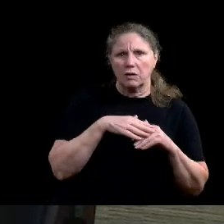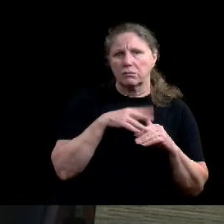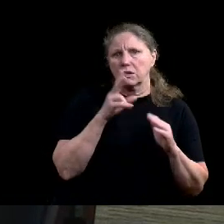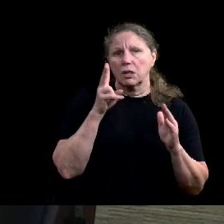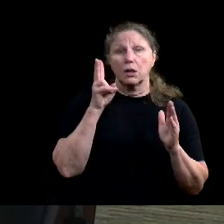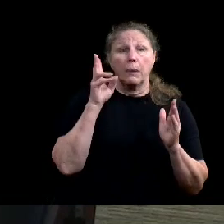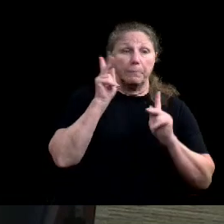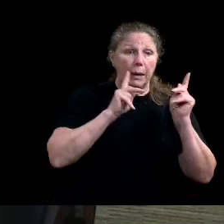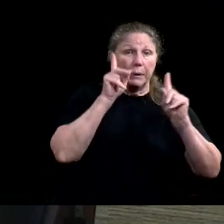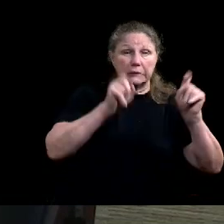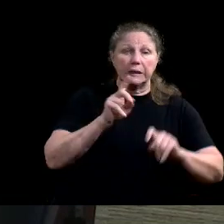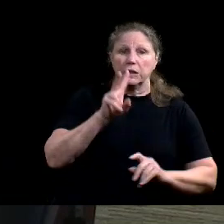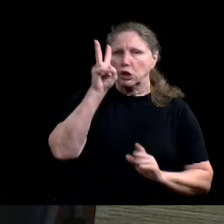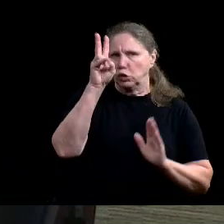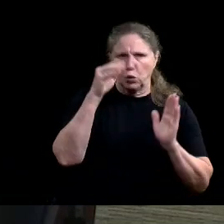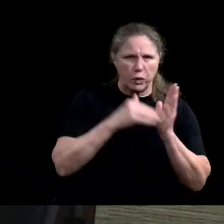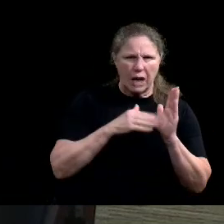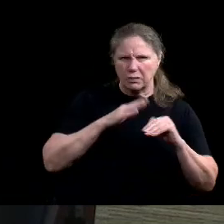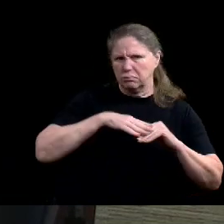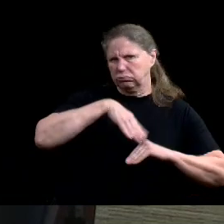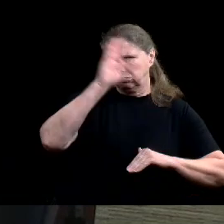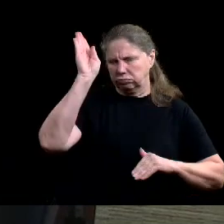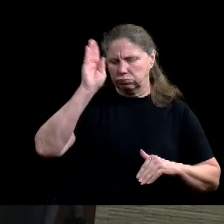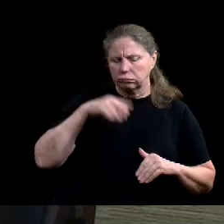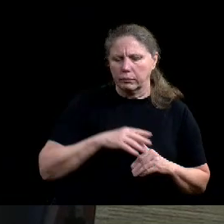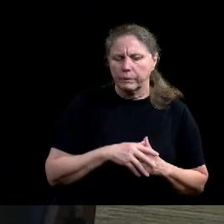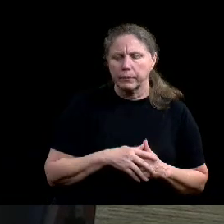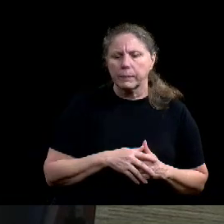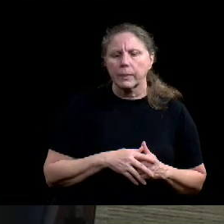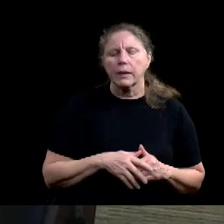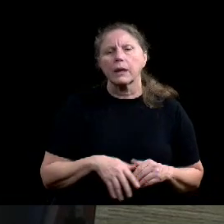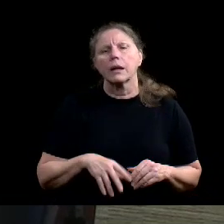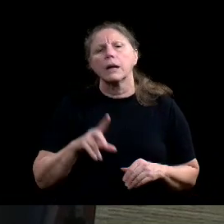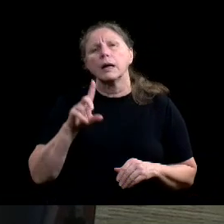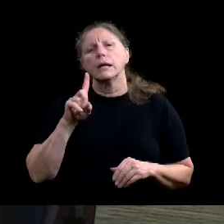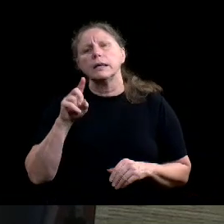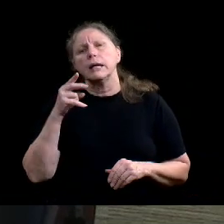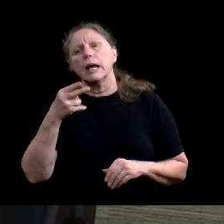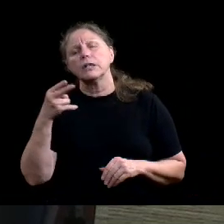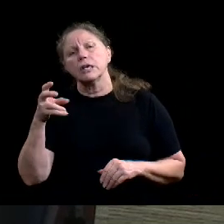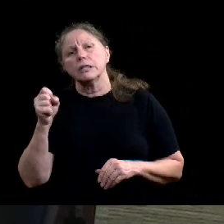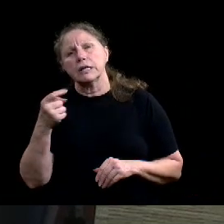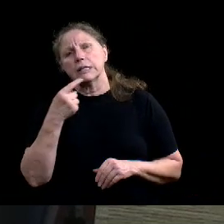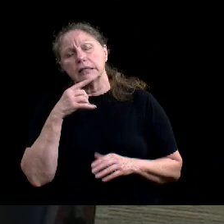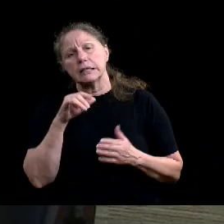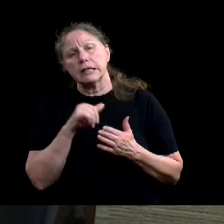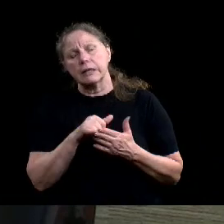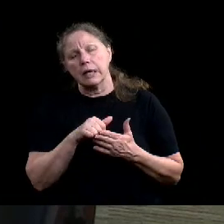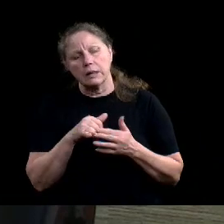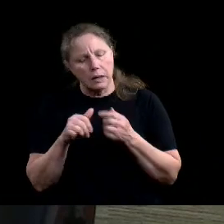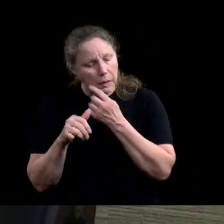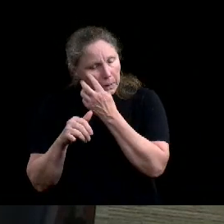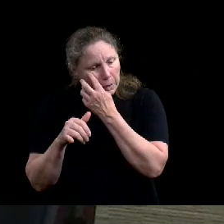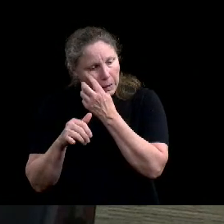state, according to the DSHS, is reporting that there's only around 866 tests performed in the